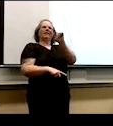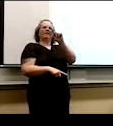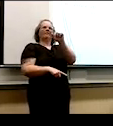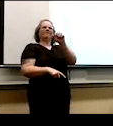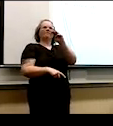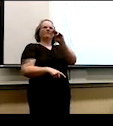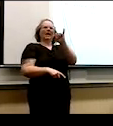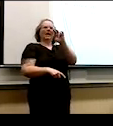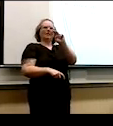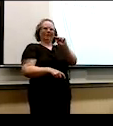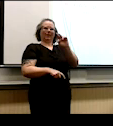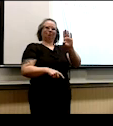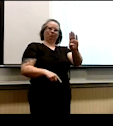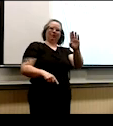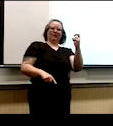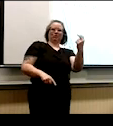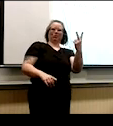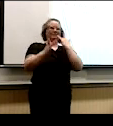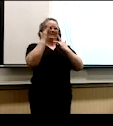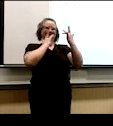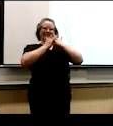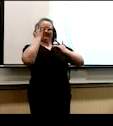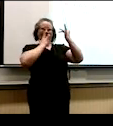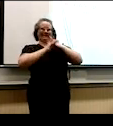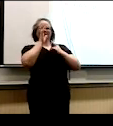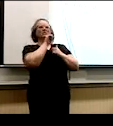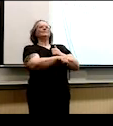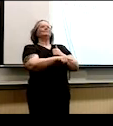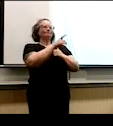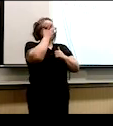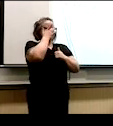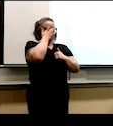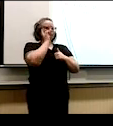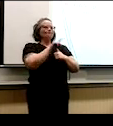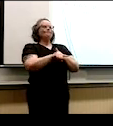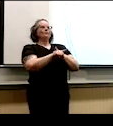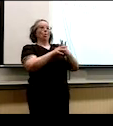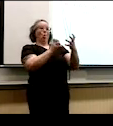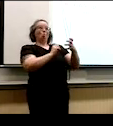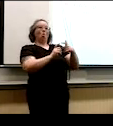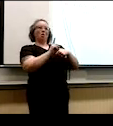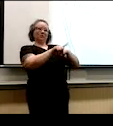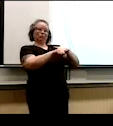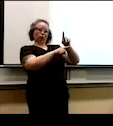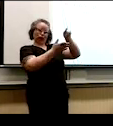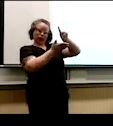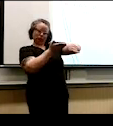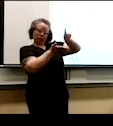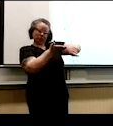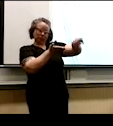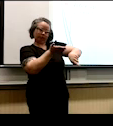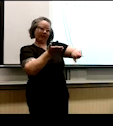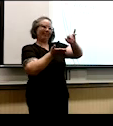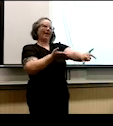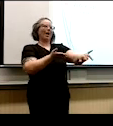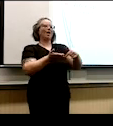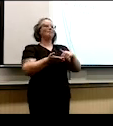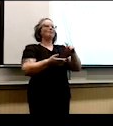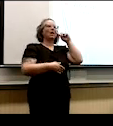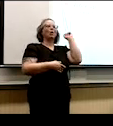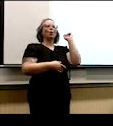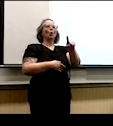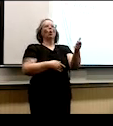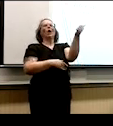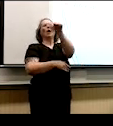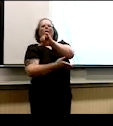because he was mismanaging the medication. So I had to wait for the community supports to get him to some place or other where they could be